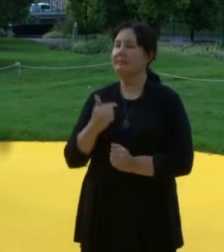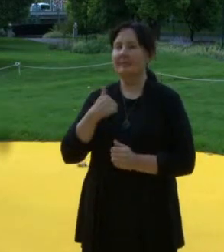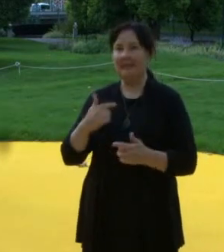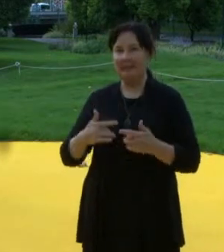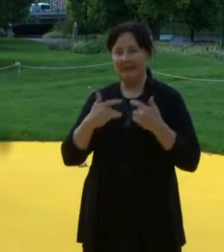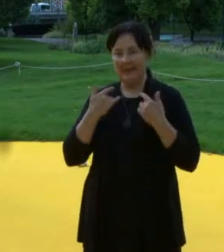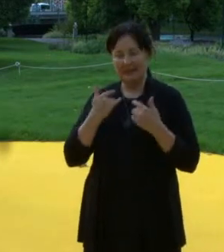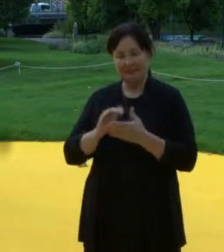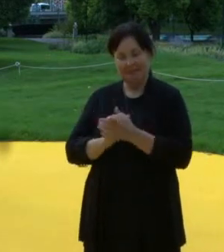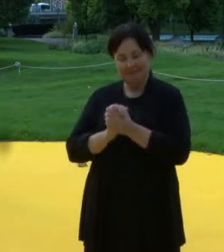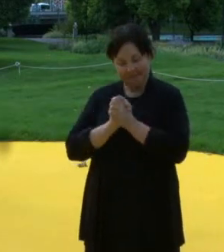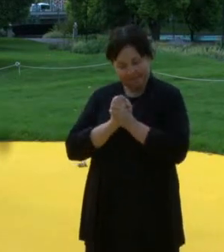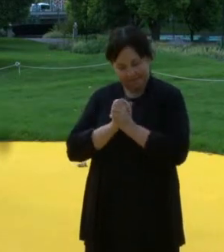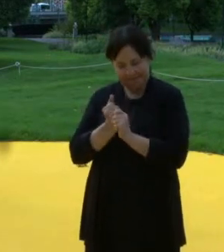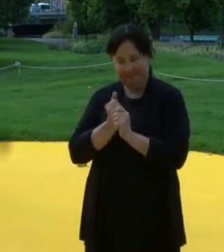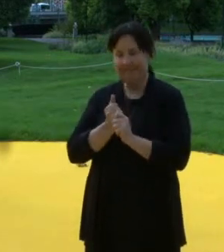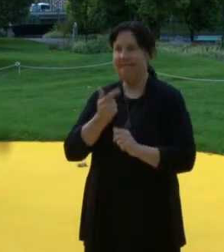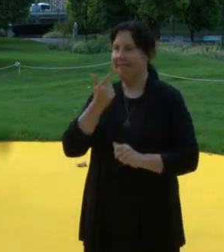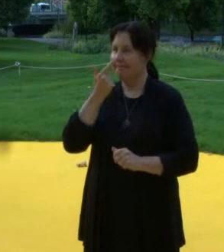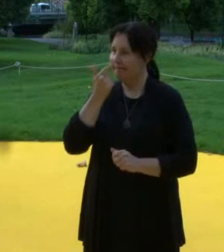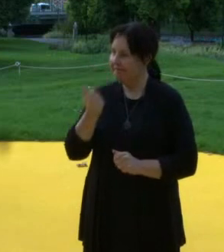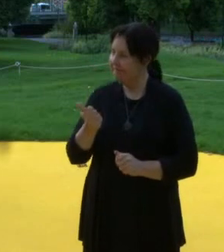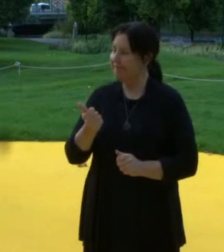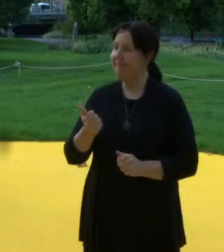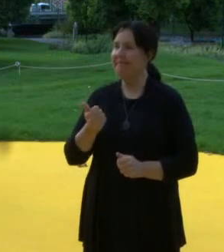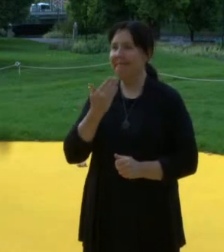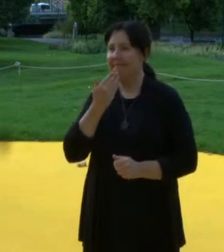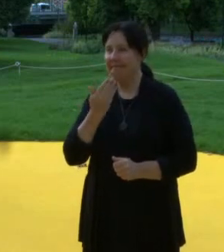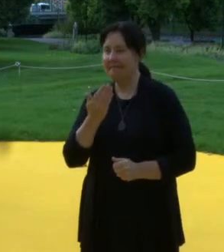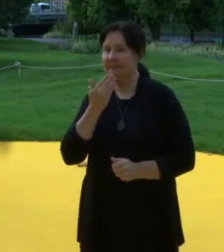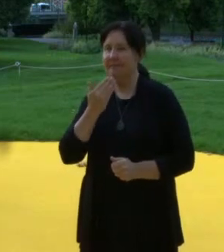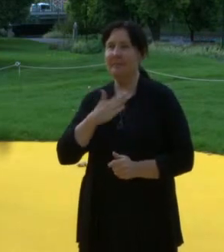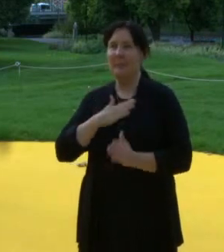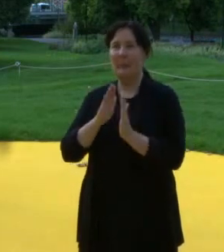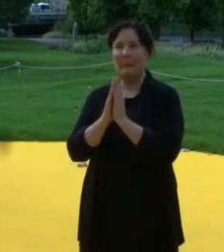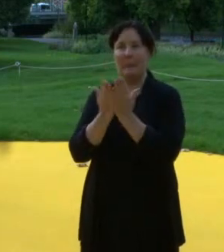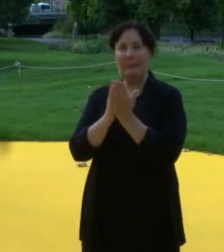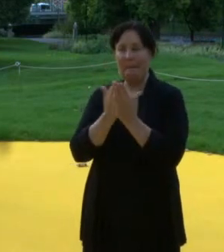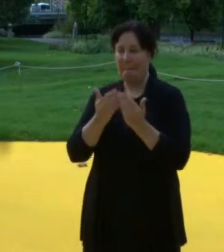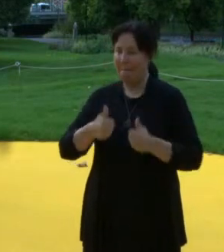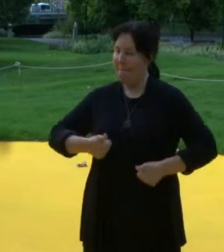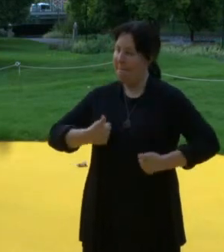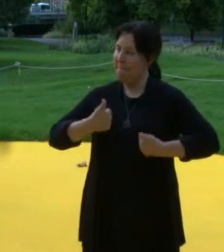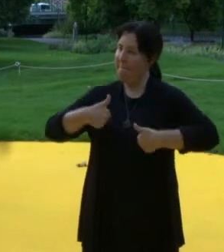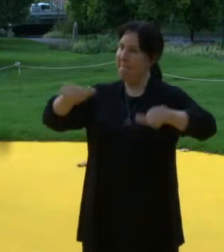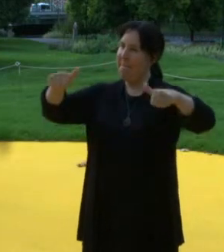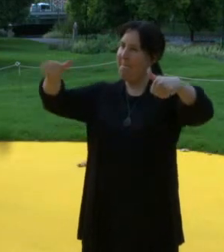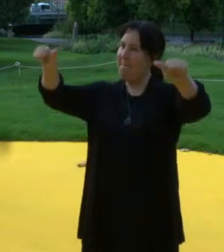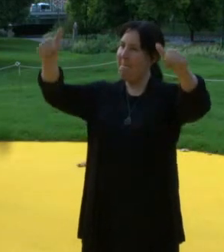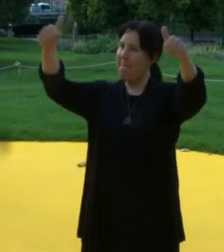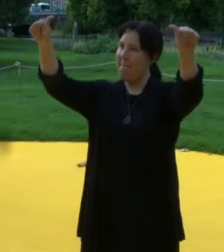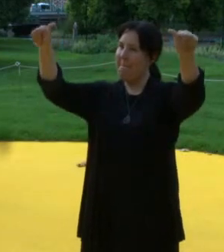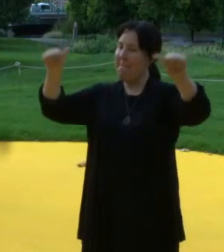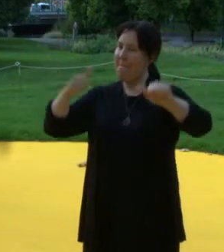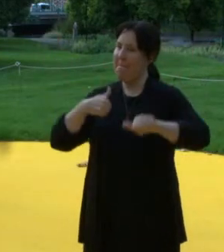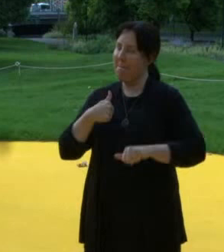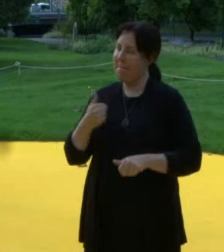well and has raised raised some talking topics in relation to my